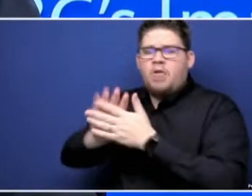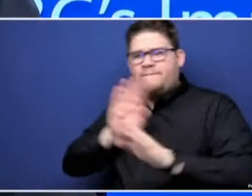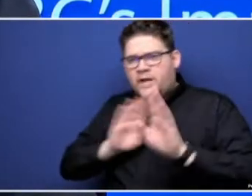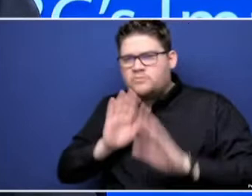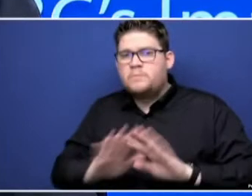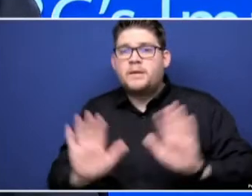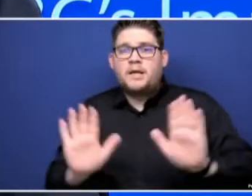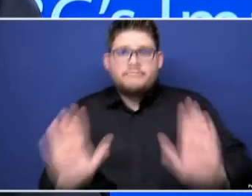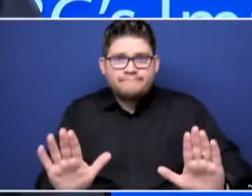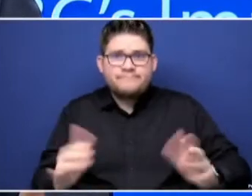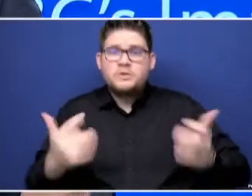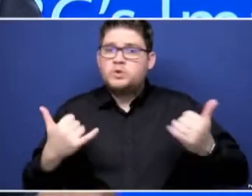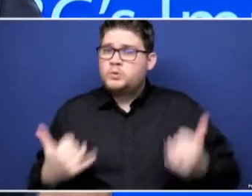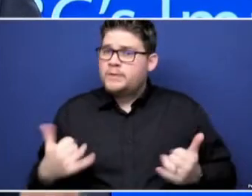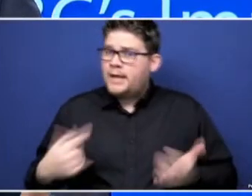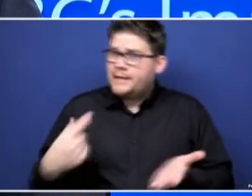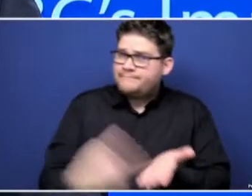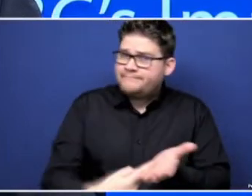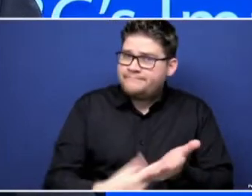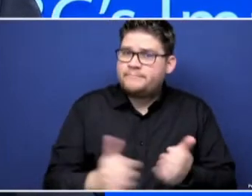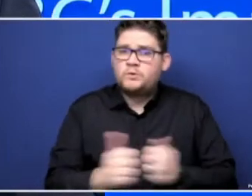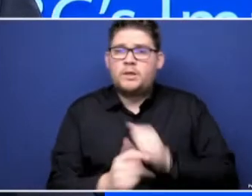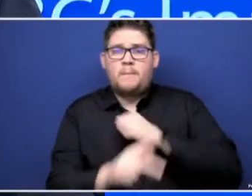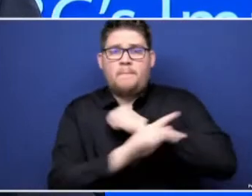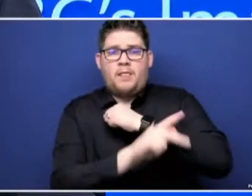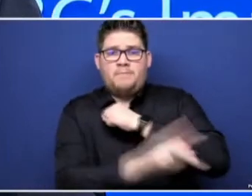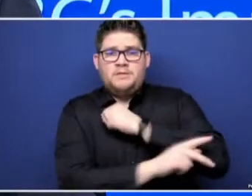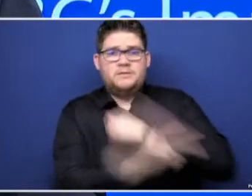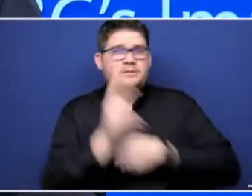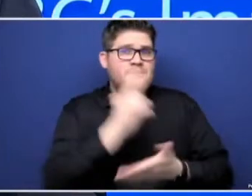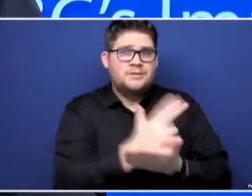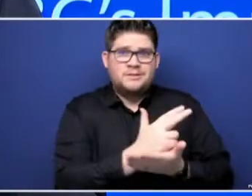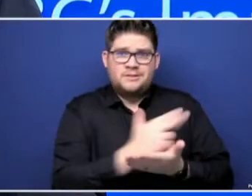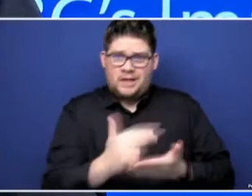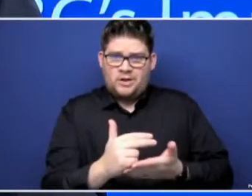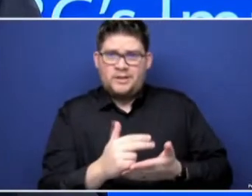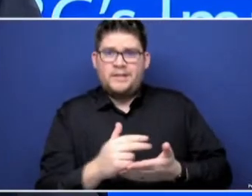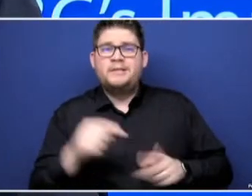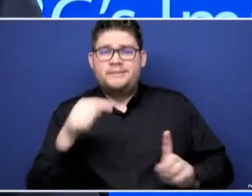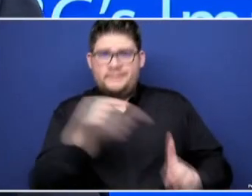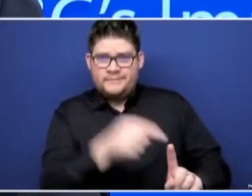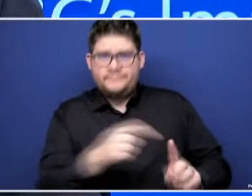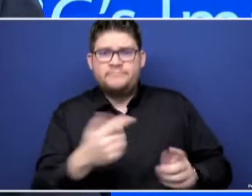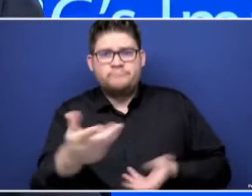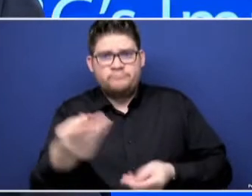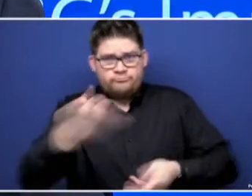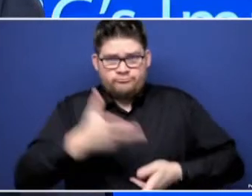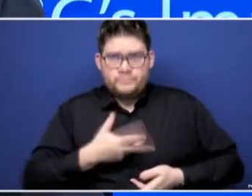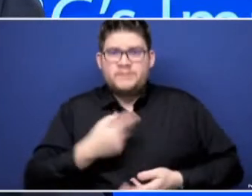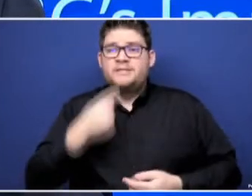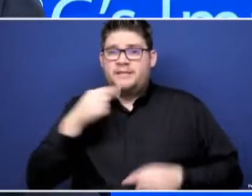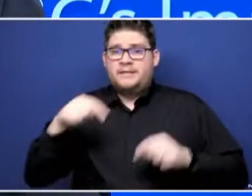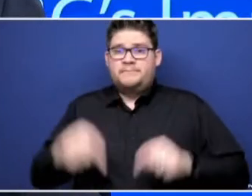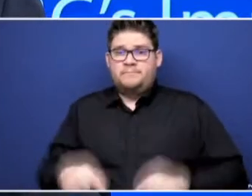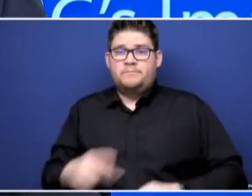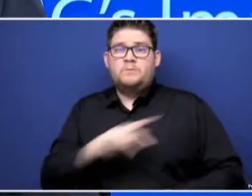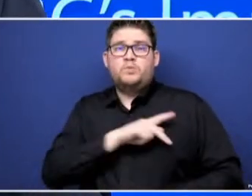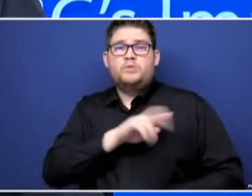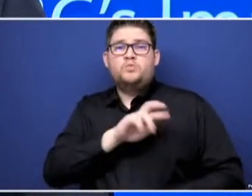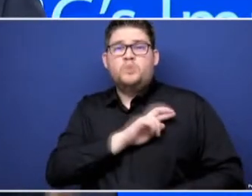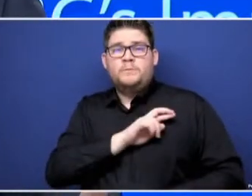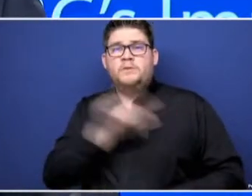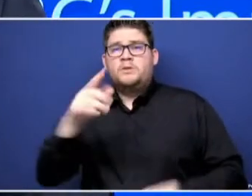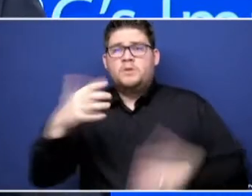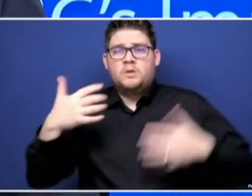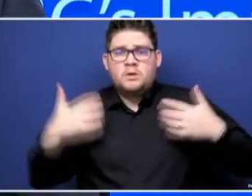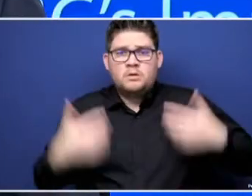and the health authorities. If there are those who fall through the cracks, they will have clinicians and specialists that they're working with, and we